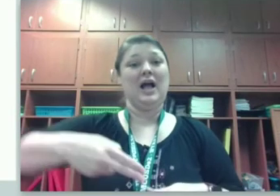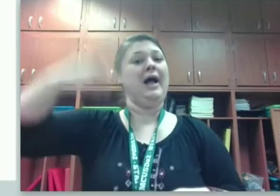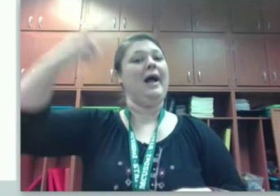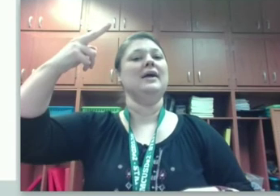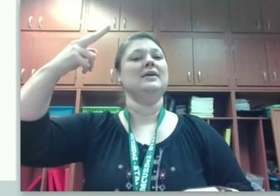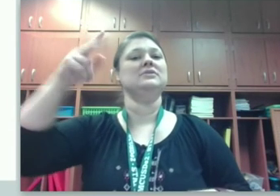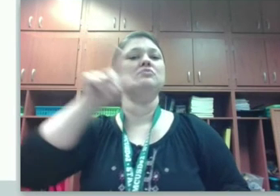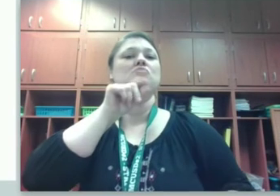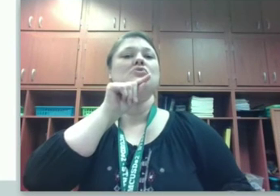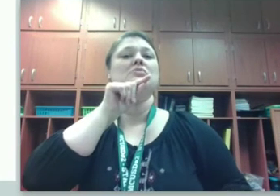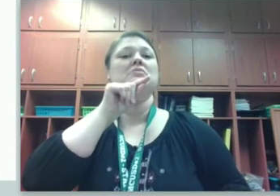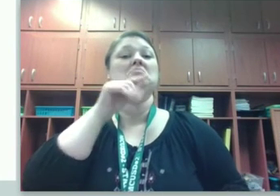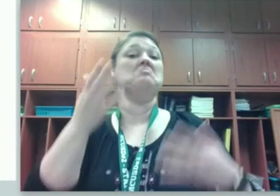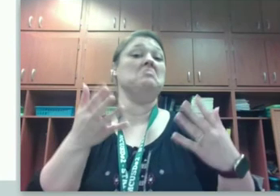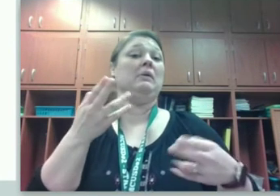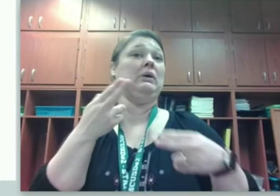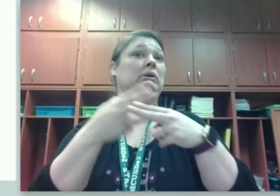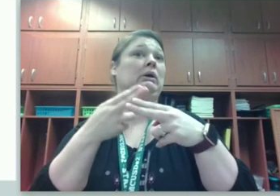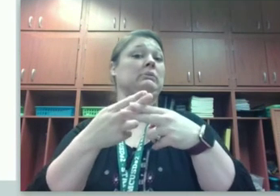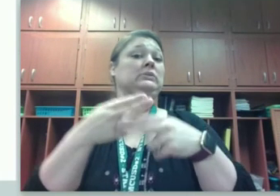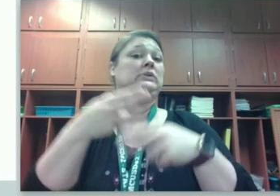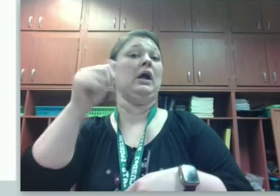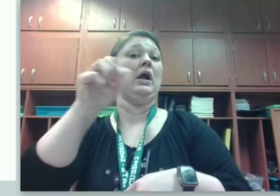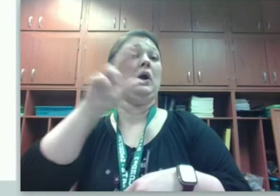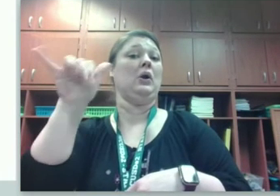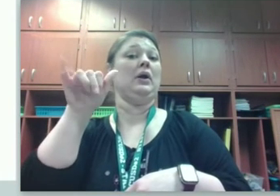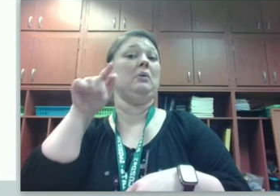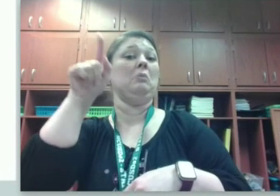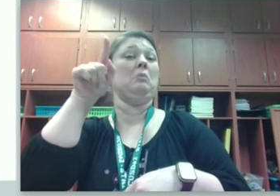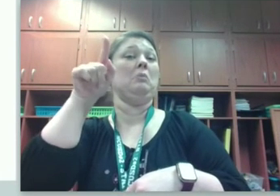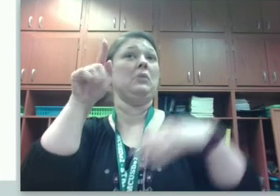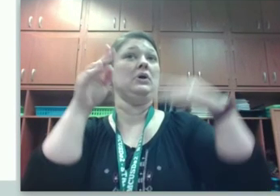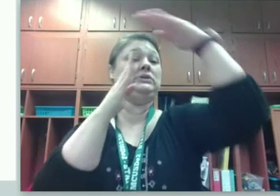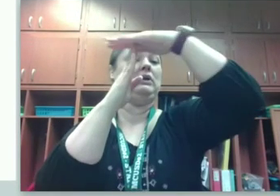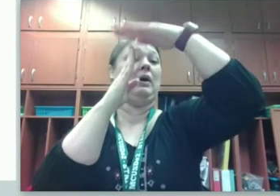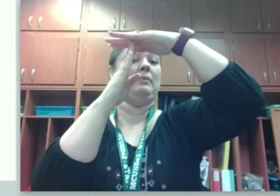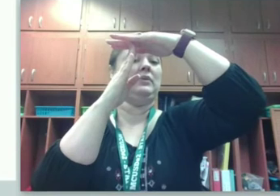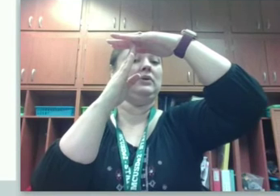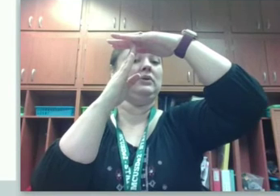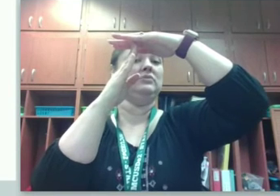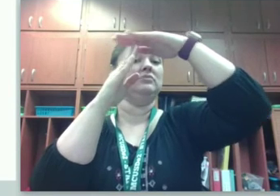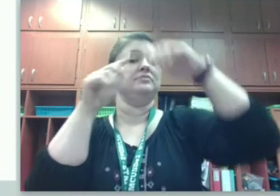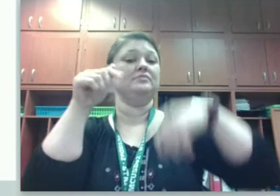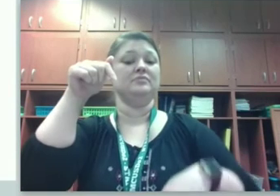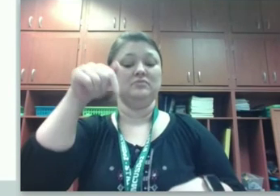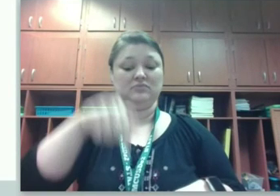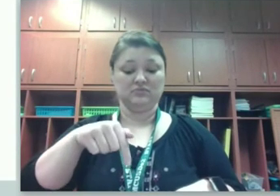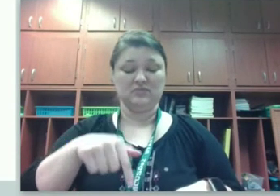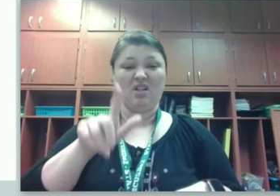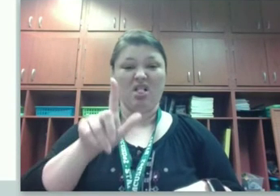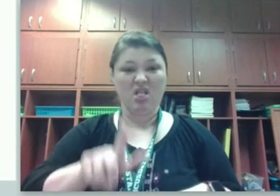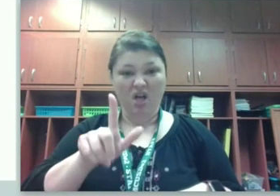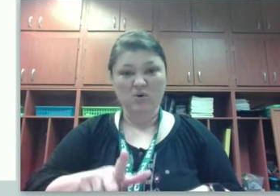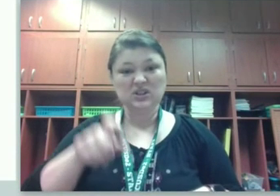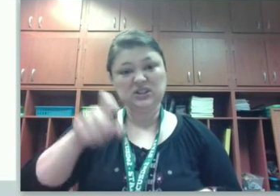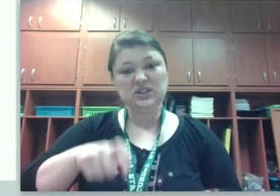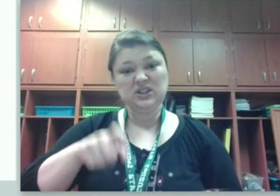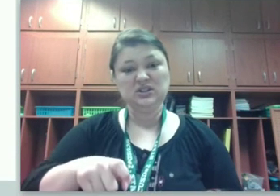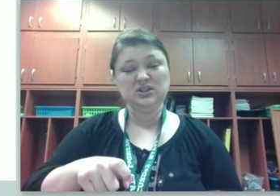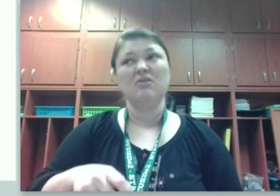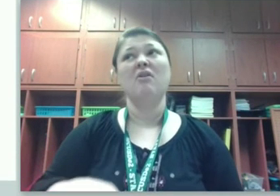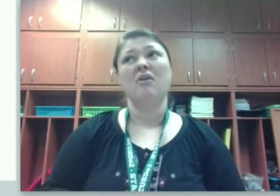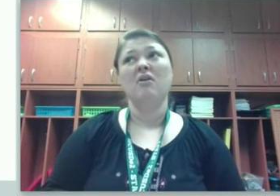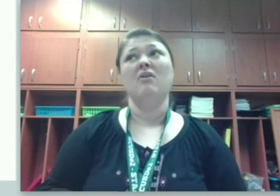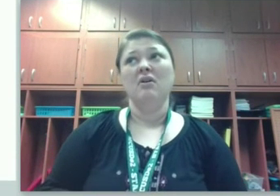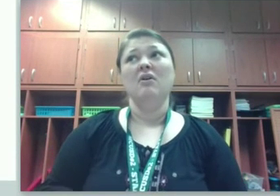Harry, aka the bully, and the lowest ranking bird has to listen and obey and is subordinate to